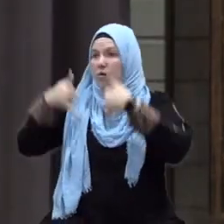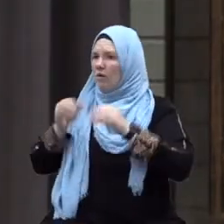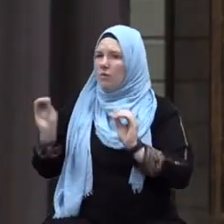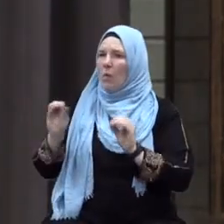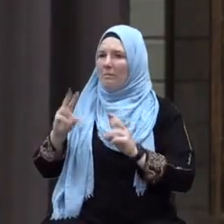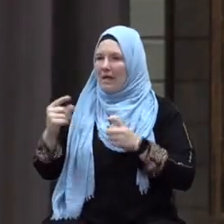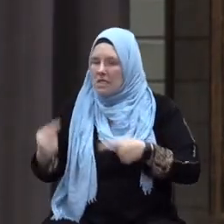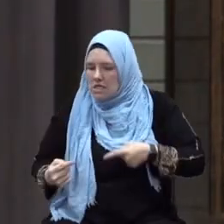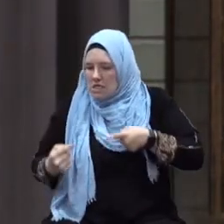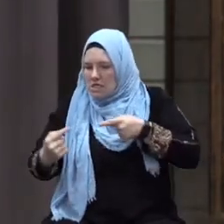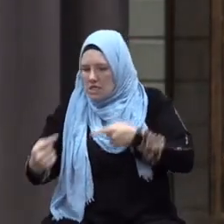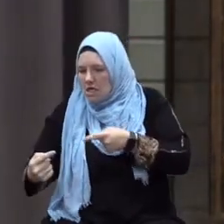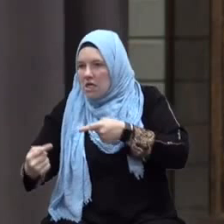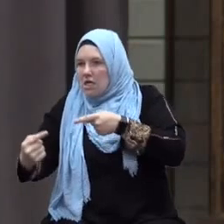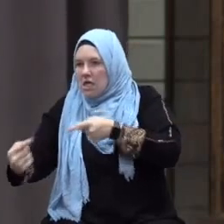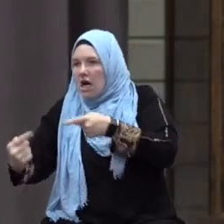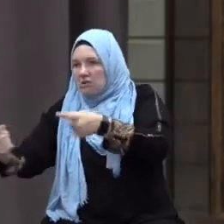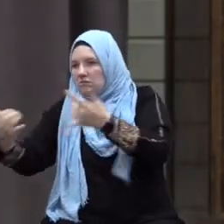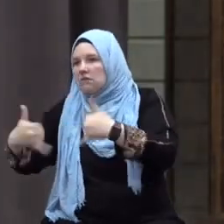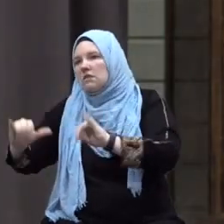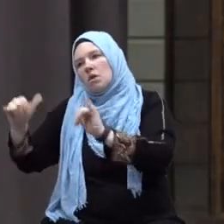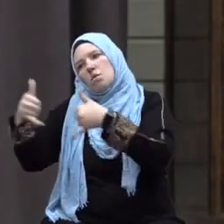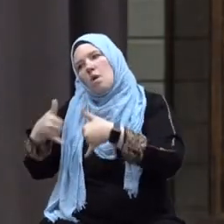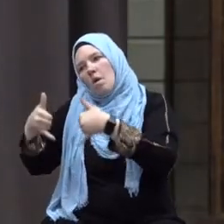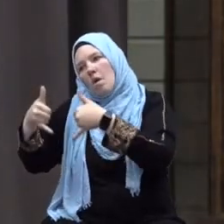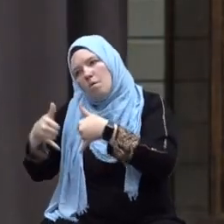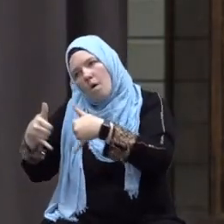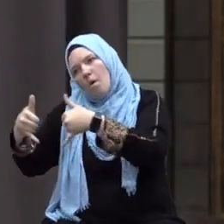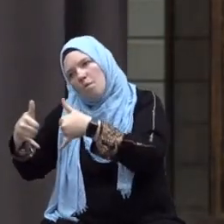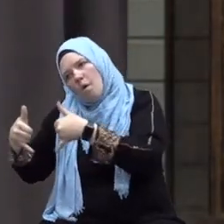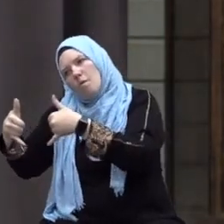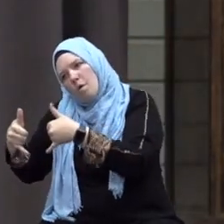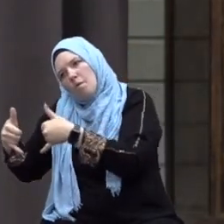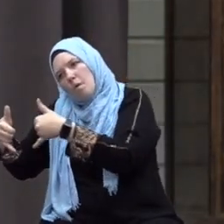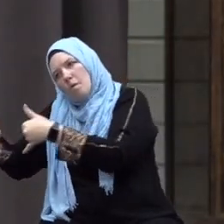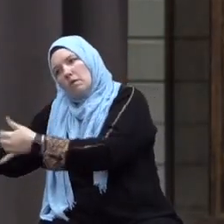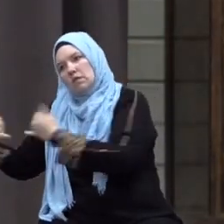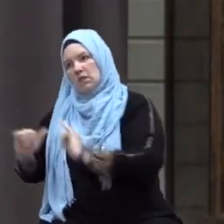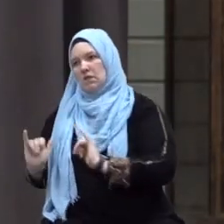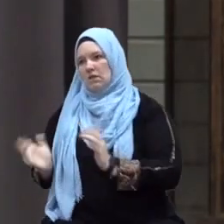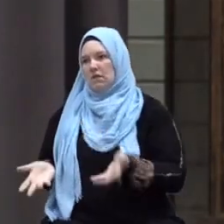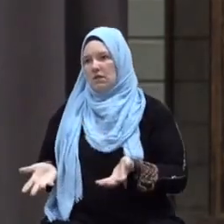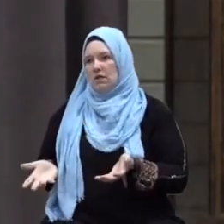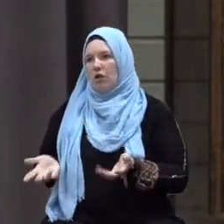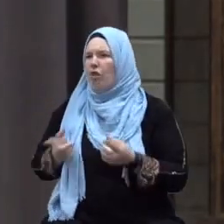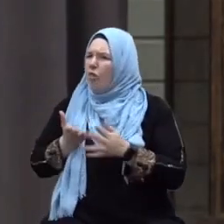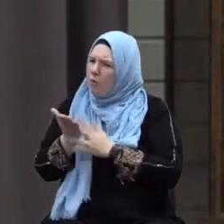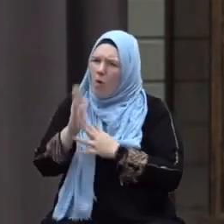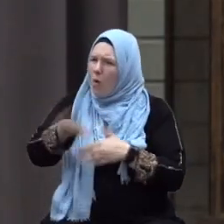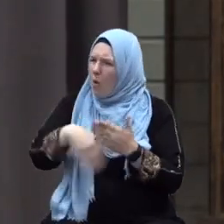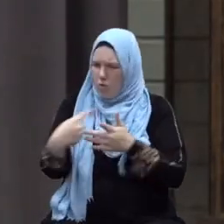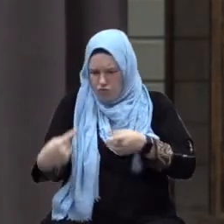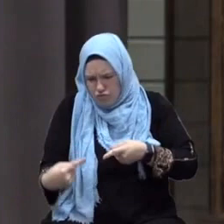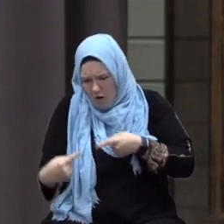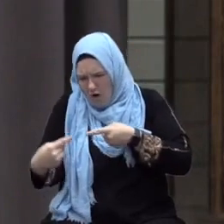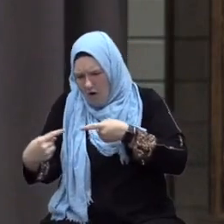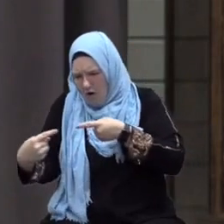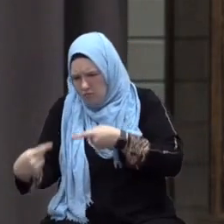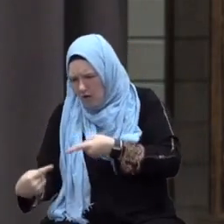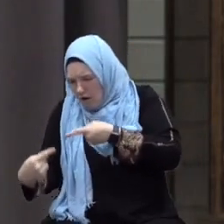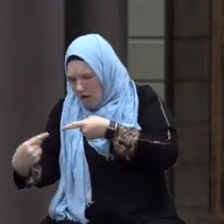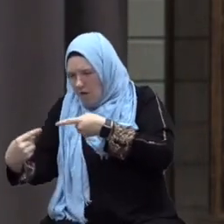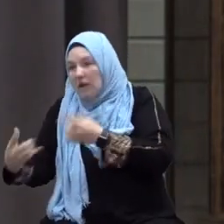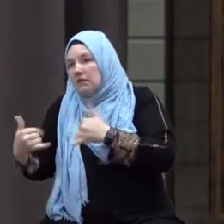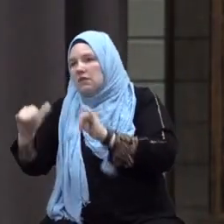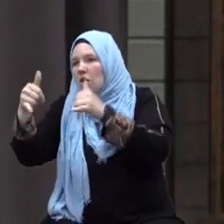have, you have to give me what I tell you. If you don't give me, I'm not going to give you. So where does